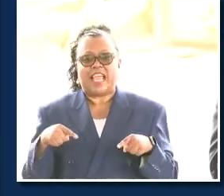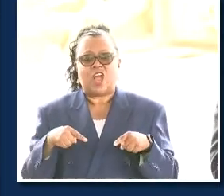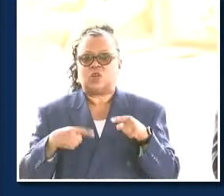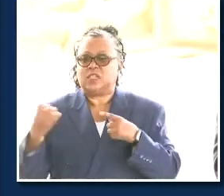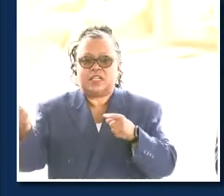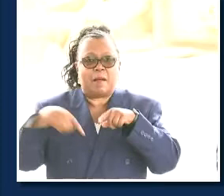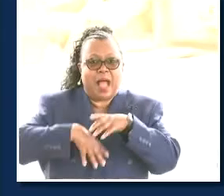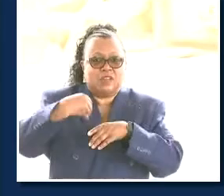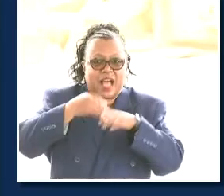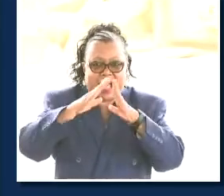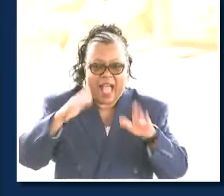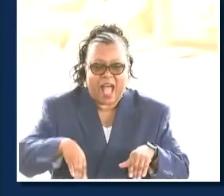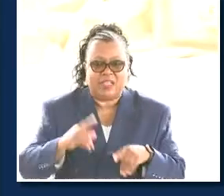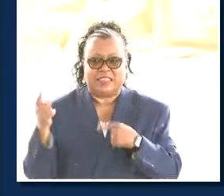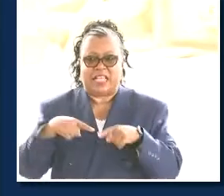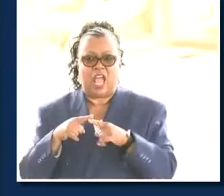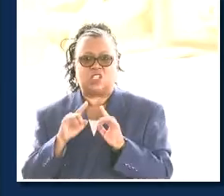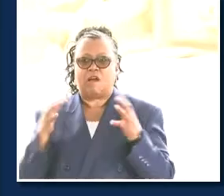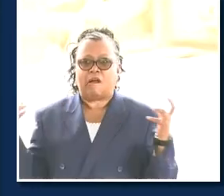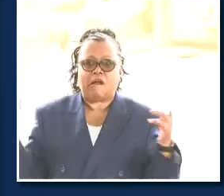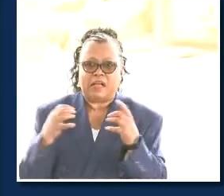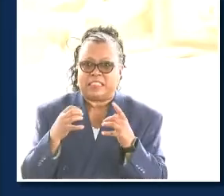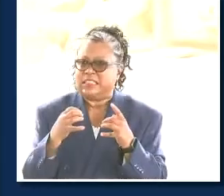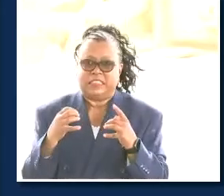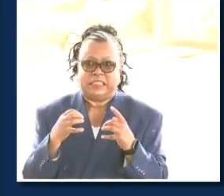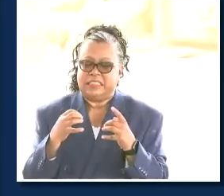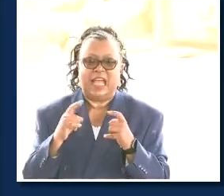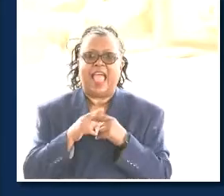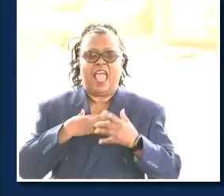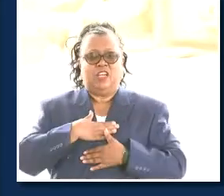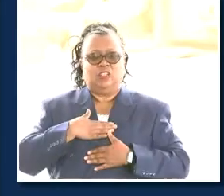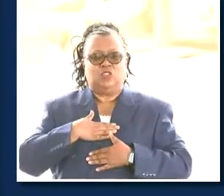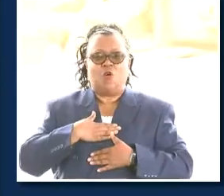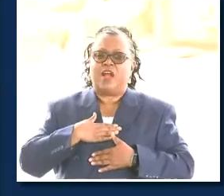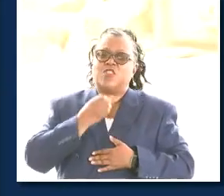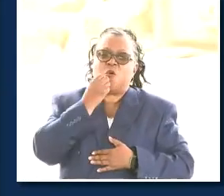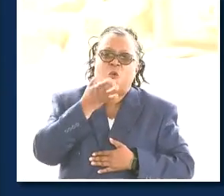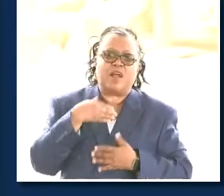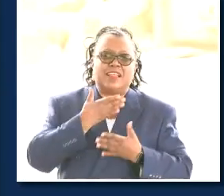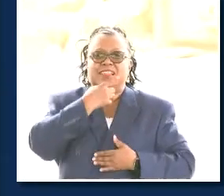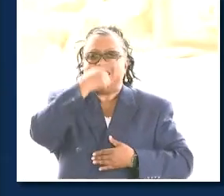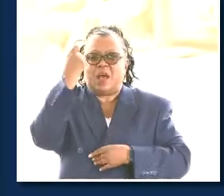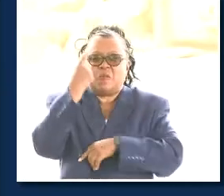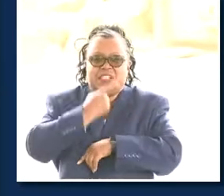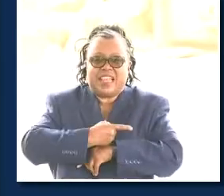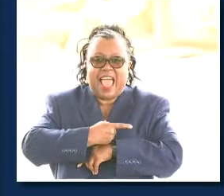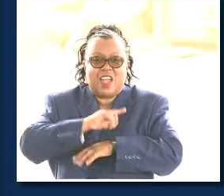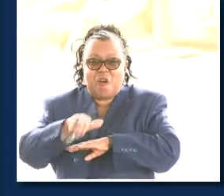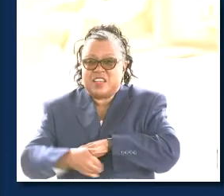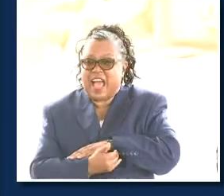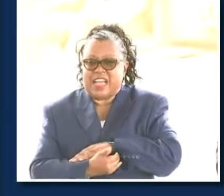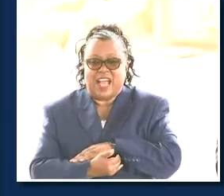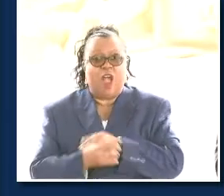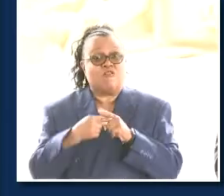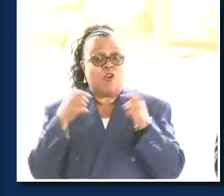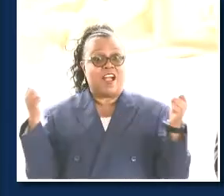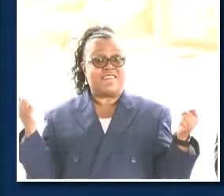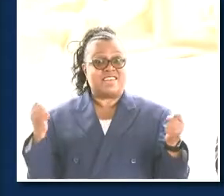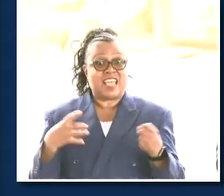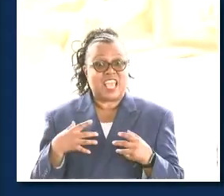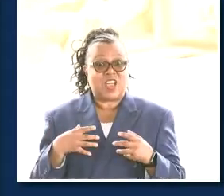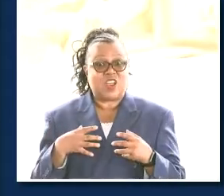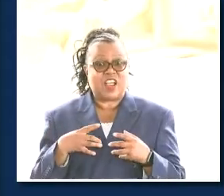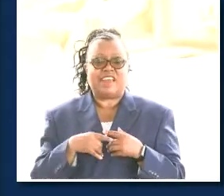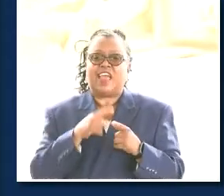out, scared to congregate, enjoy the warmth of a summer day or night, for fear